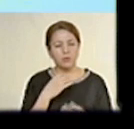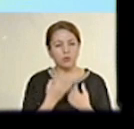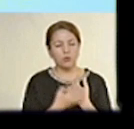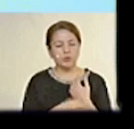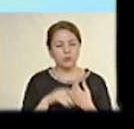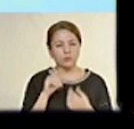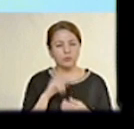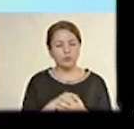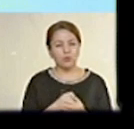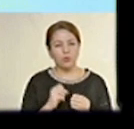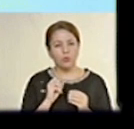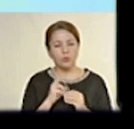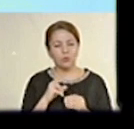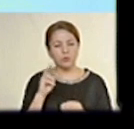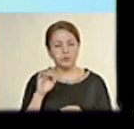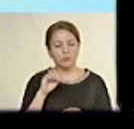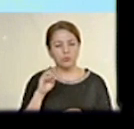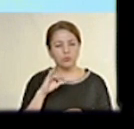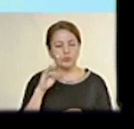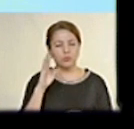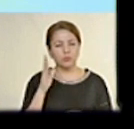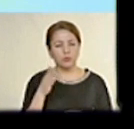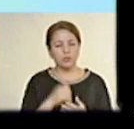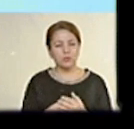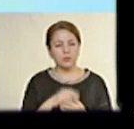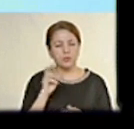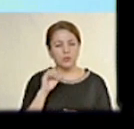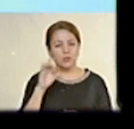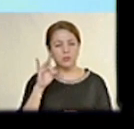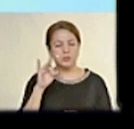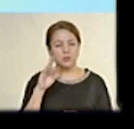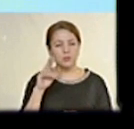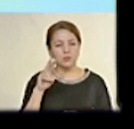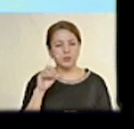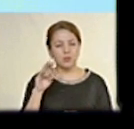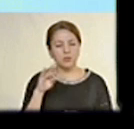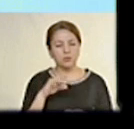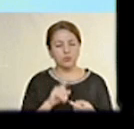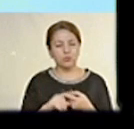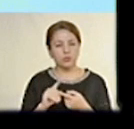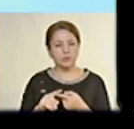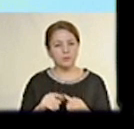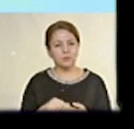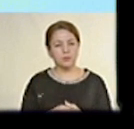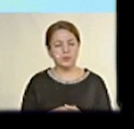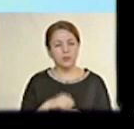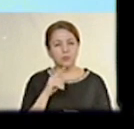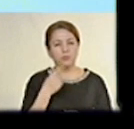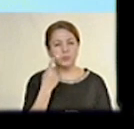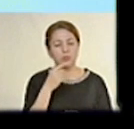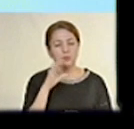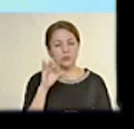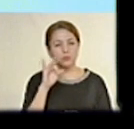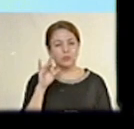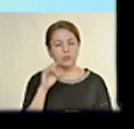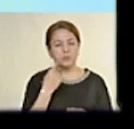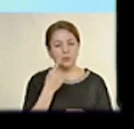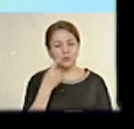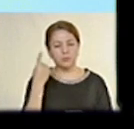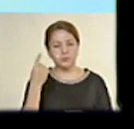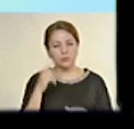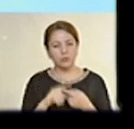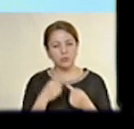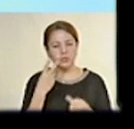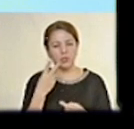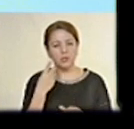bu 12 butunni bildiryapti. Kasr qismlarni qo'shayotganimizda esa mana bu suratlari 1 ga 1 ni qo'shsak